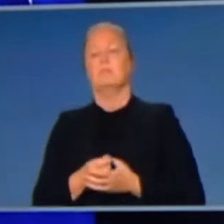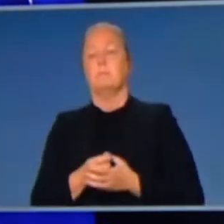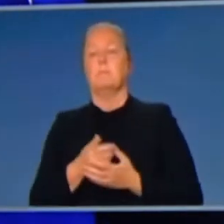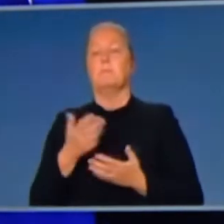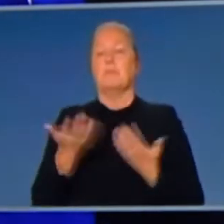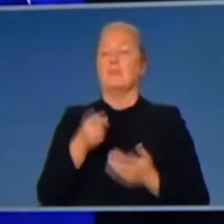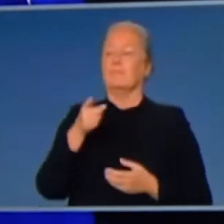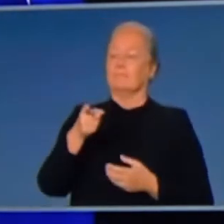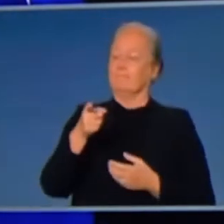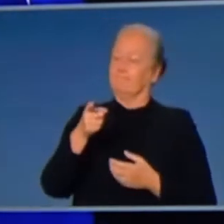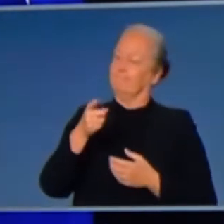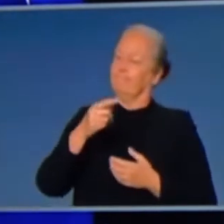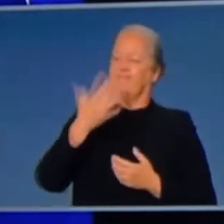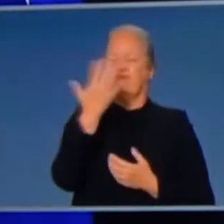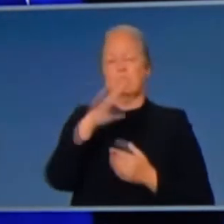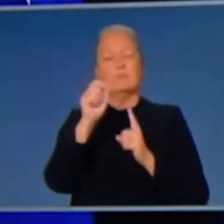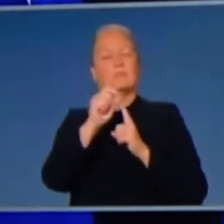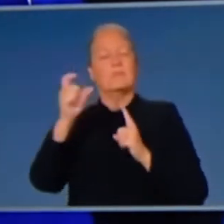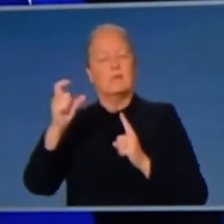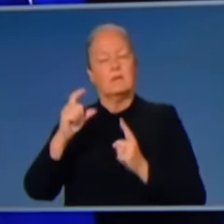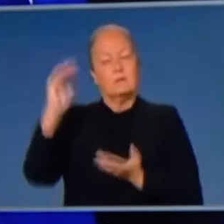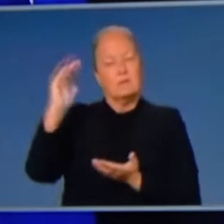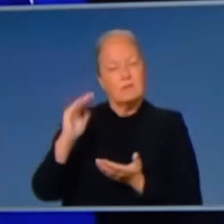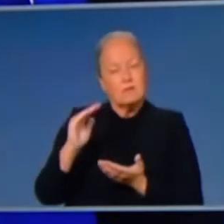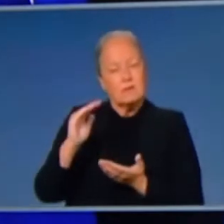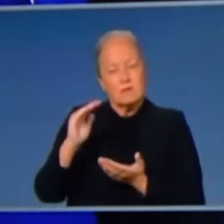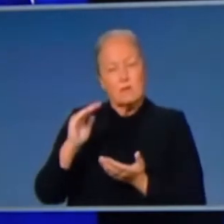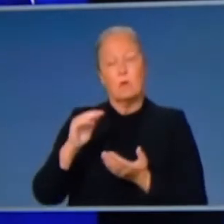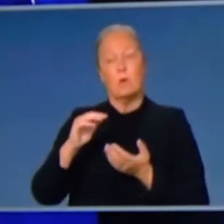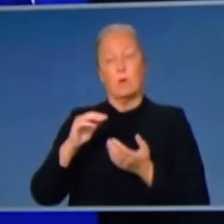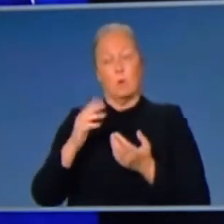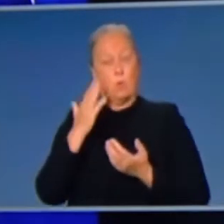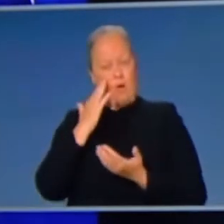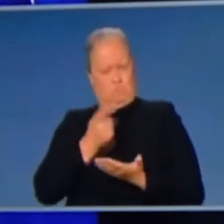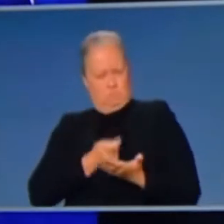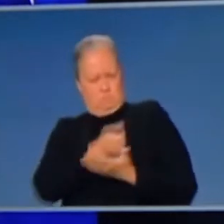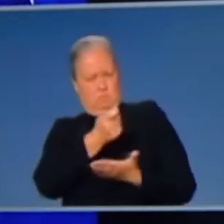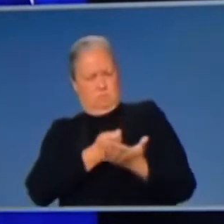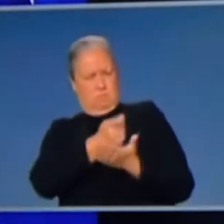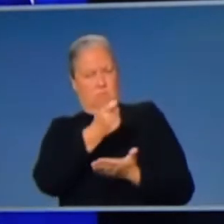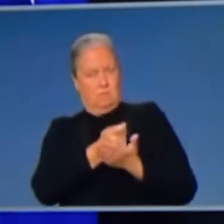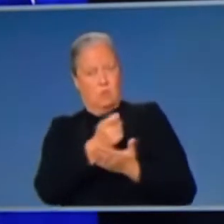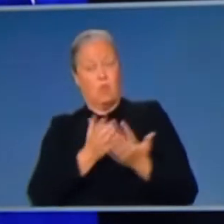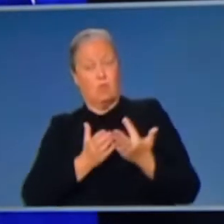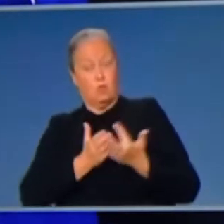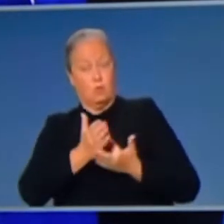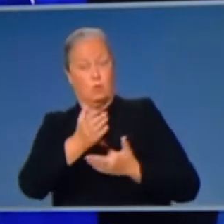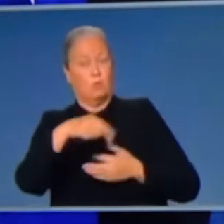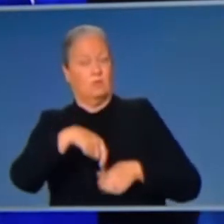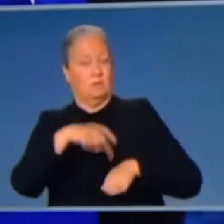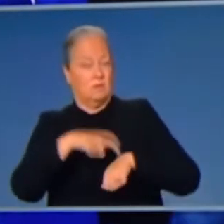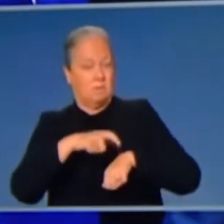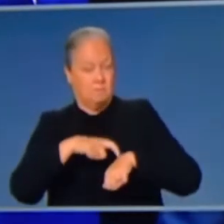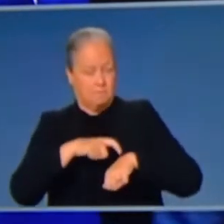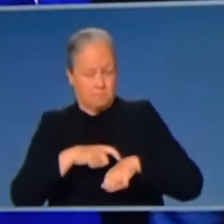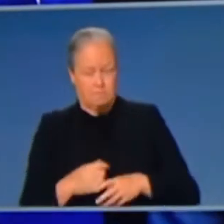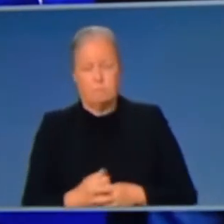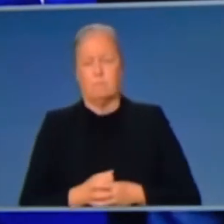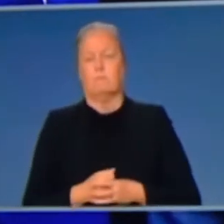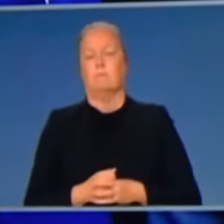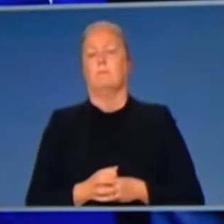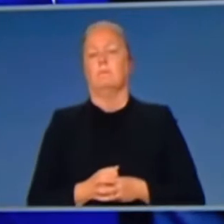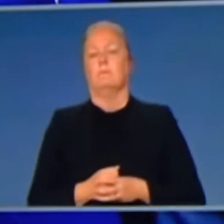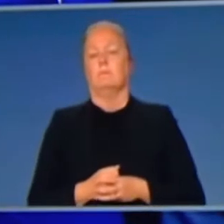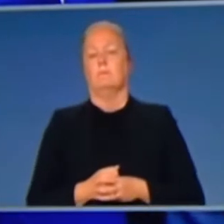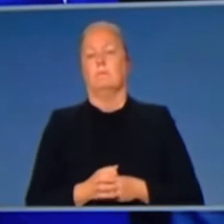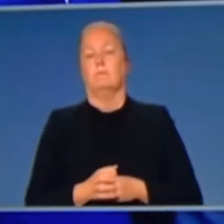the reduction in the rental provided to the tenant during that period, and deferrals must be